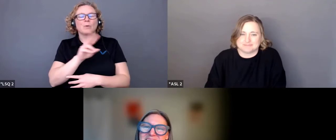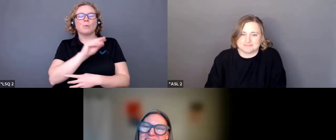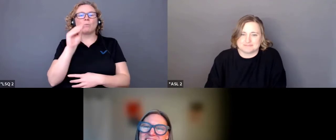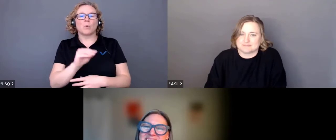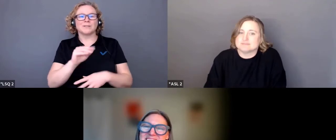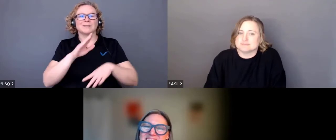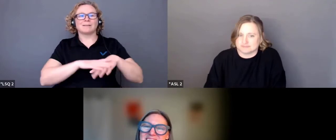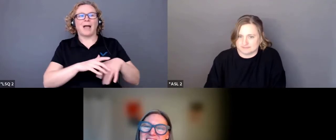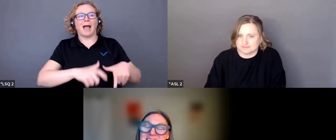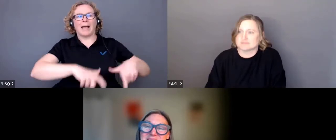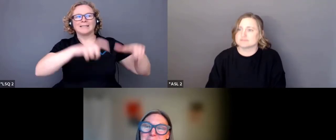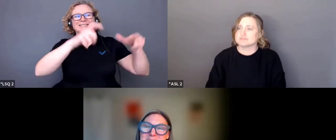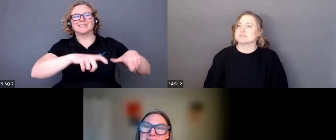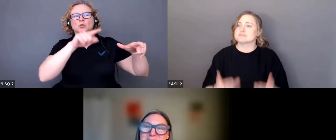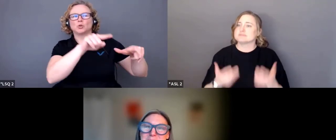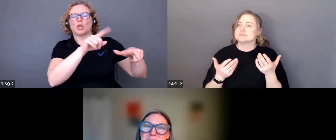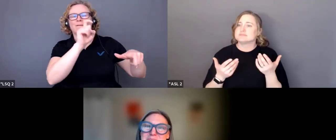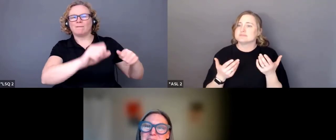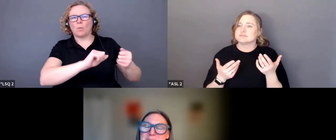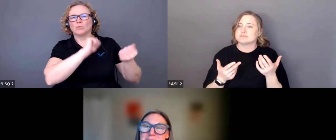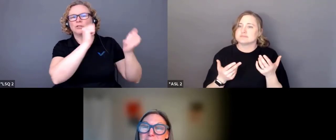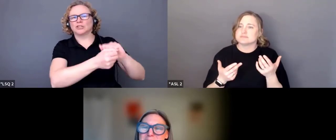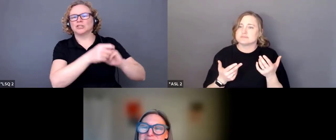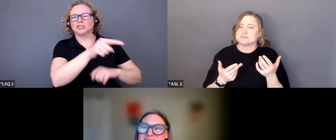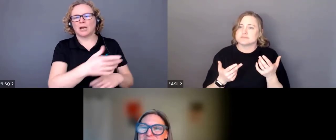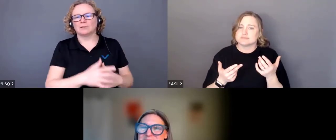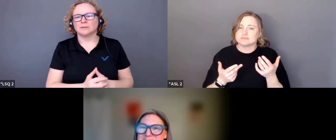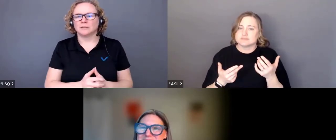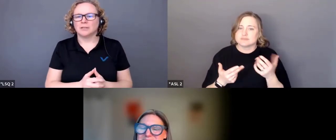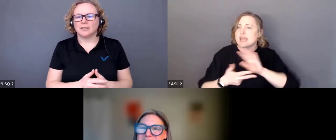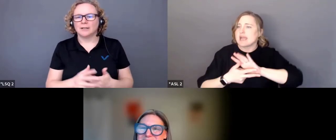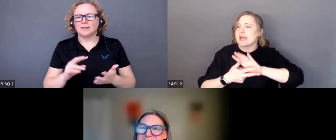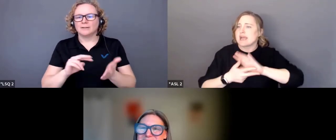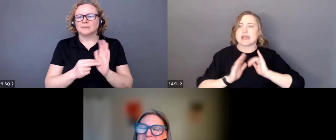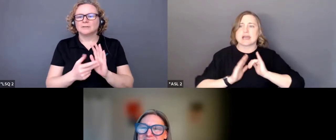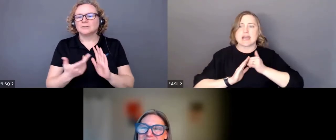Honor those actions. What's it going to mean to move them forward?